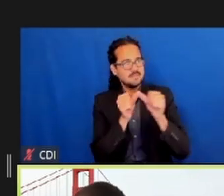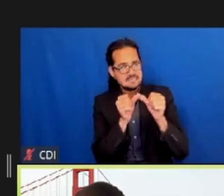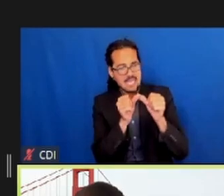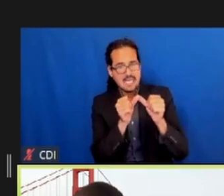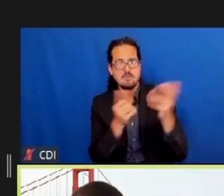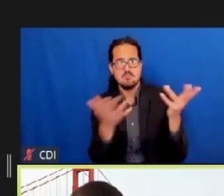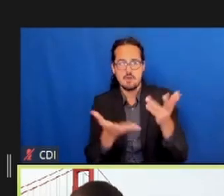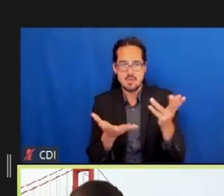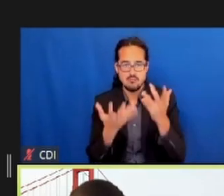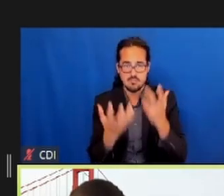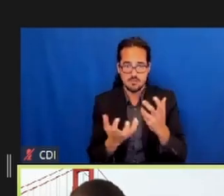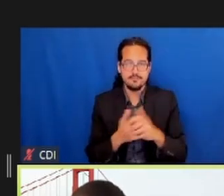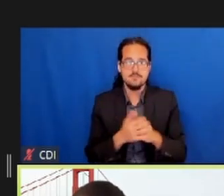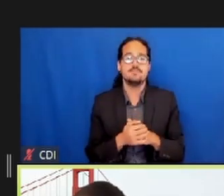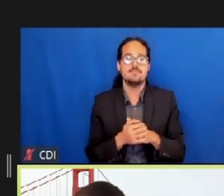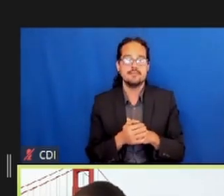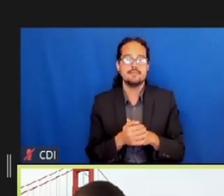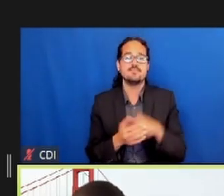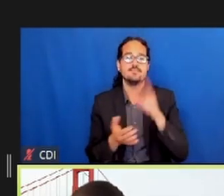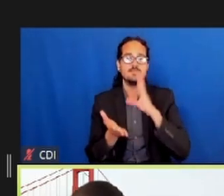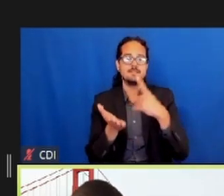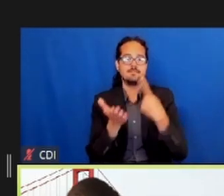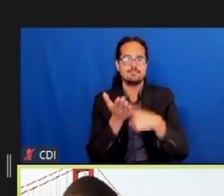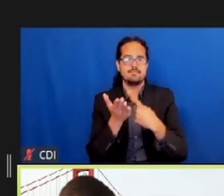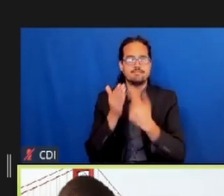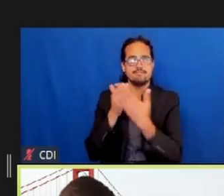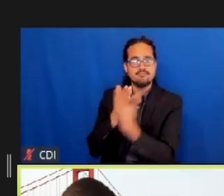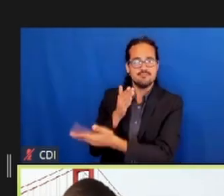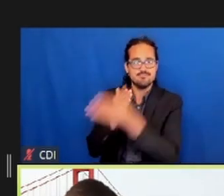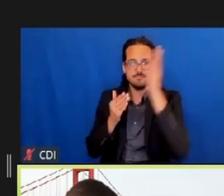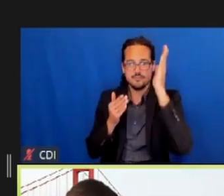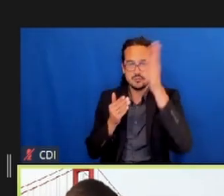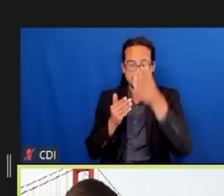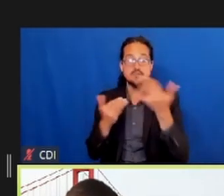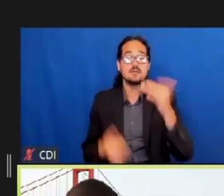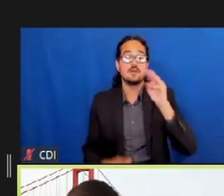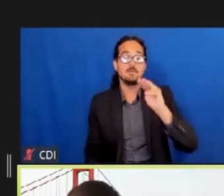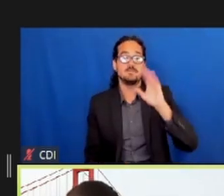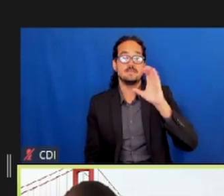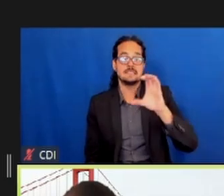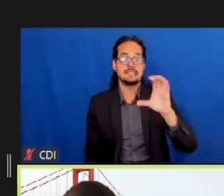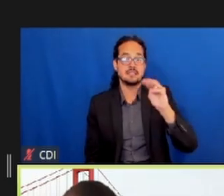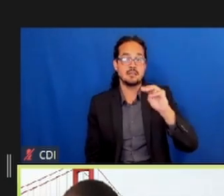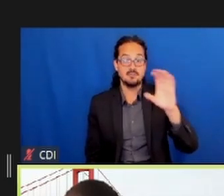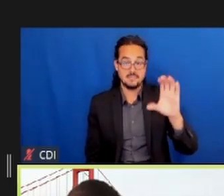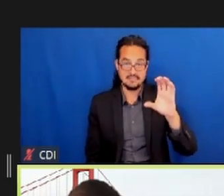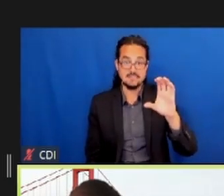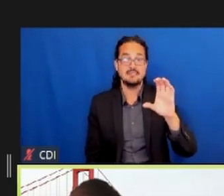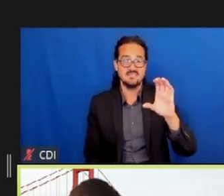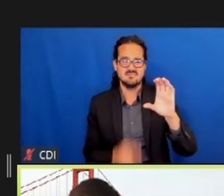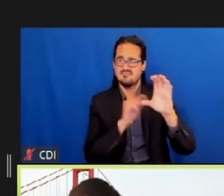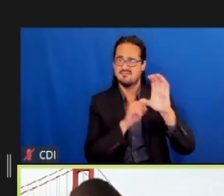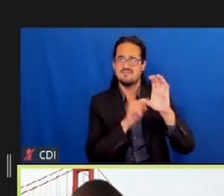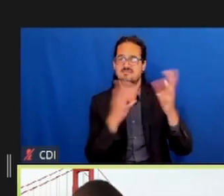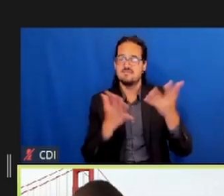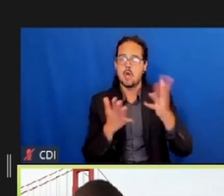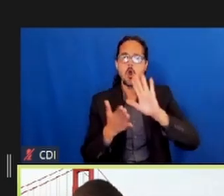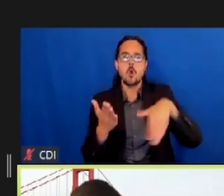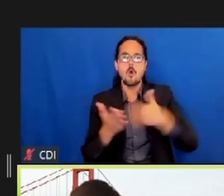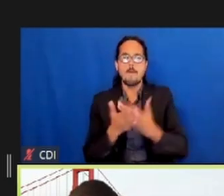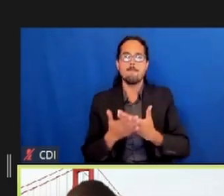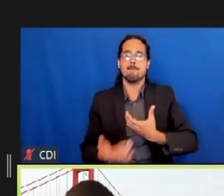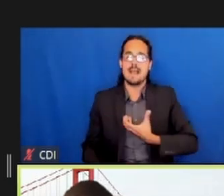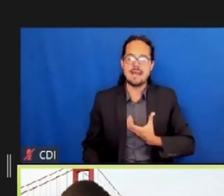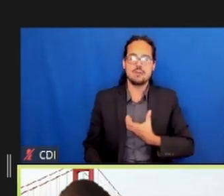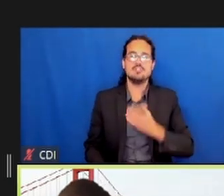it consists of all the mayors and council members of all the incorporated towns and cities in Marin. We work on issues such as